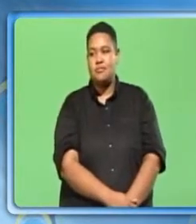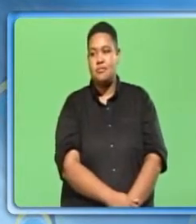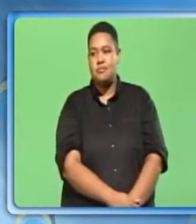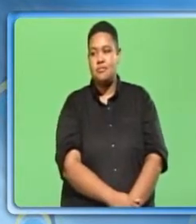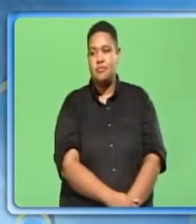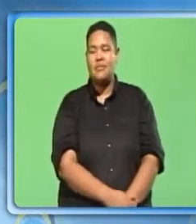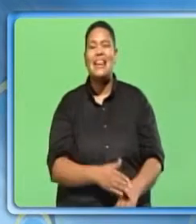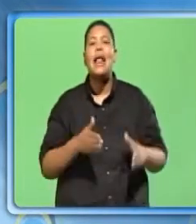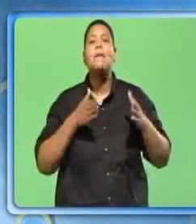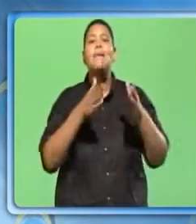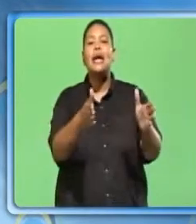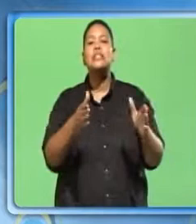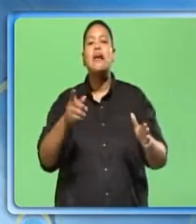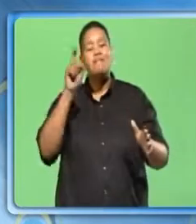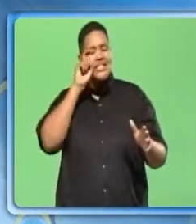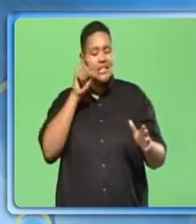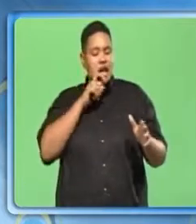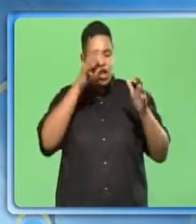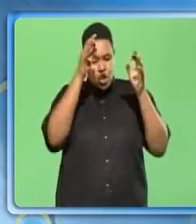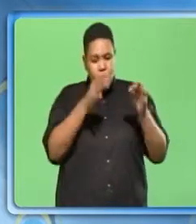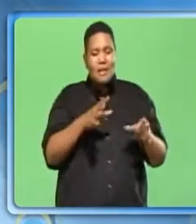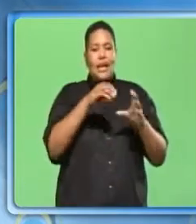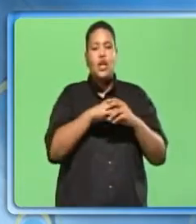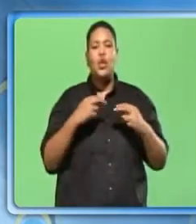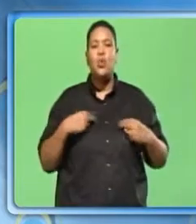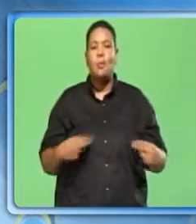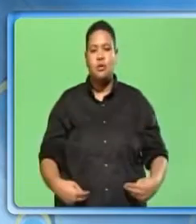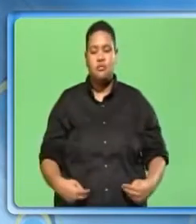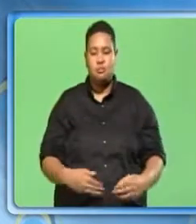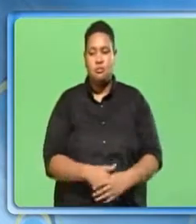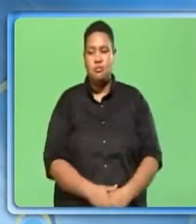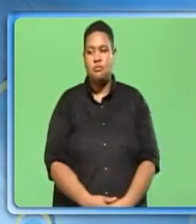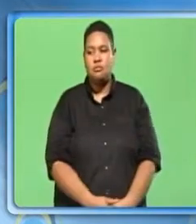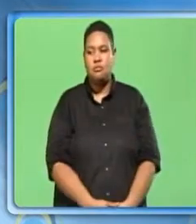The mechanism of sex determinations in humans.